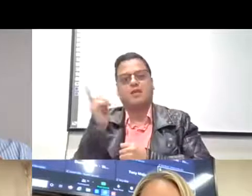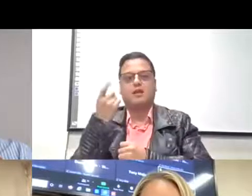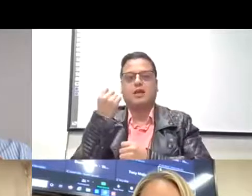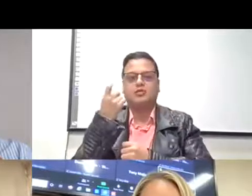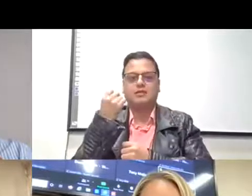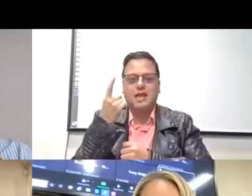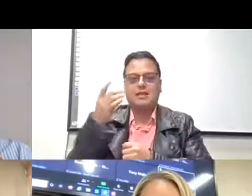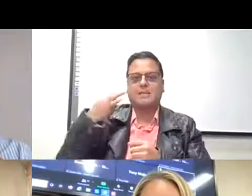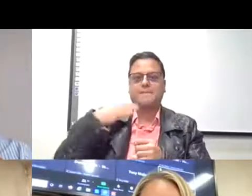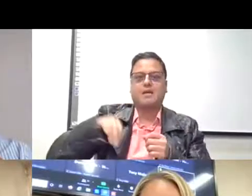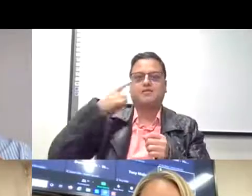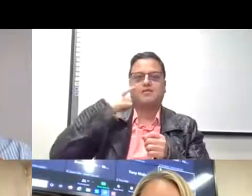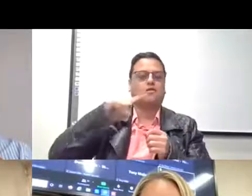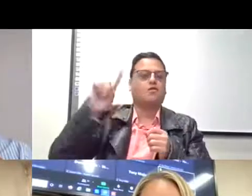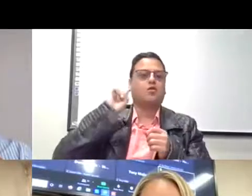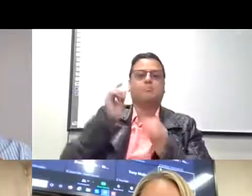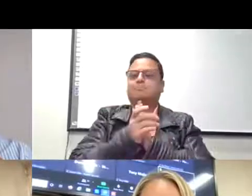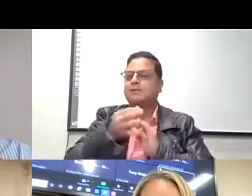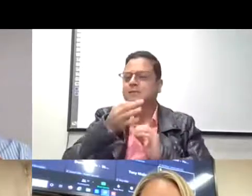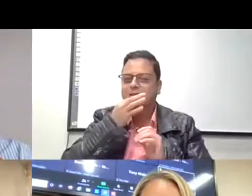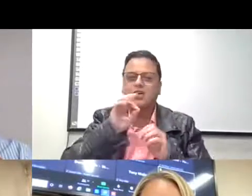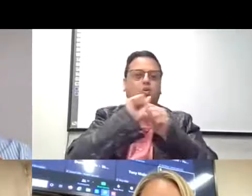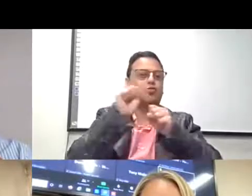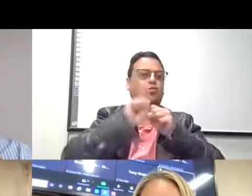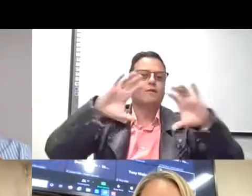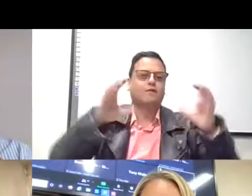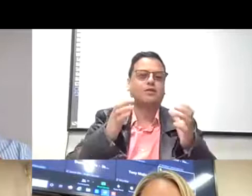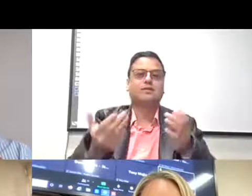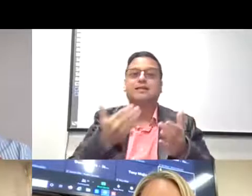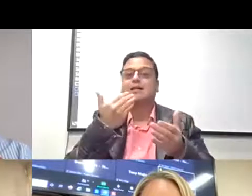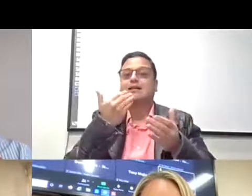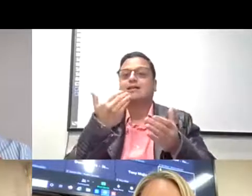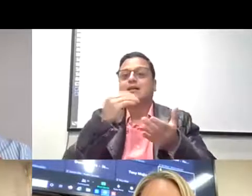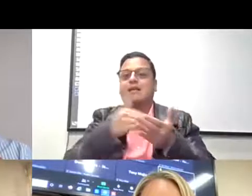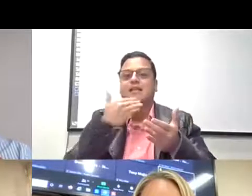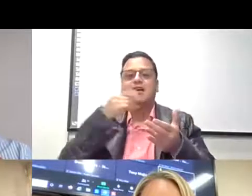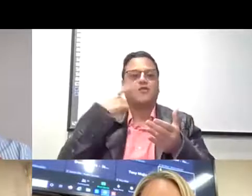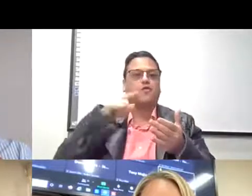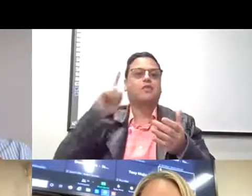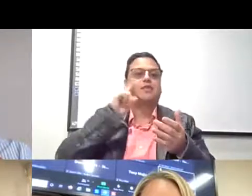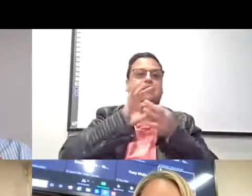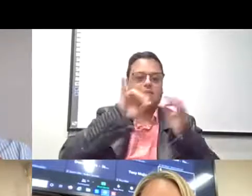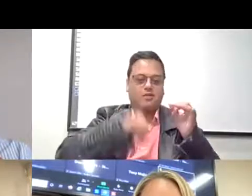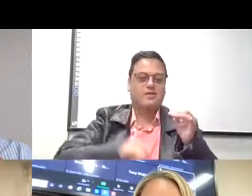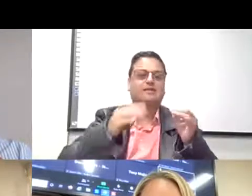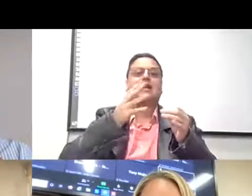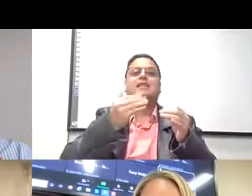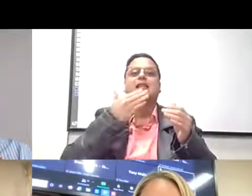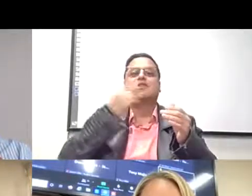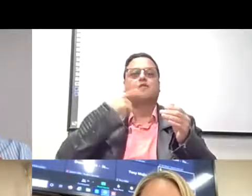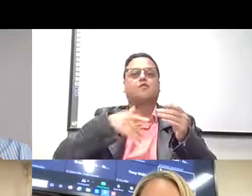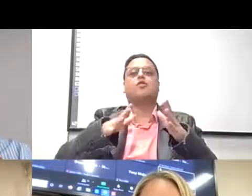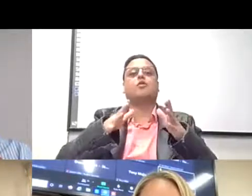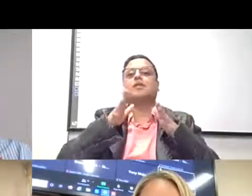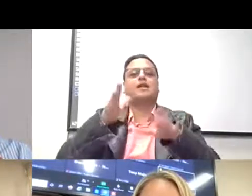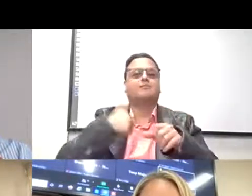the benefit of a skilled and trained workforce. Again, I'd like to thank you for considering this and thank you for allowing me the time to speak. When people